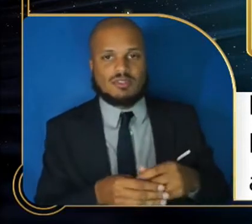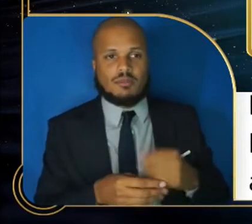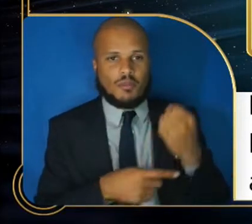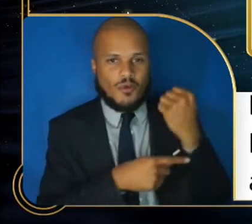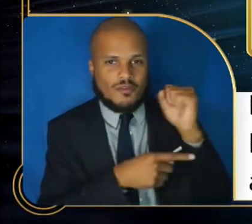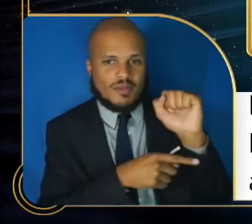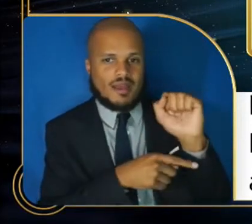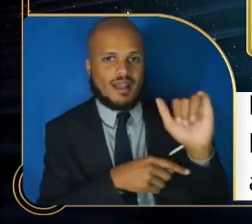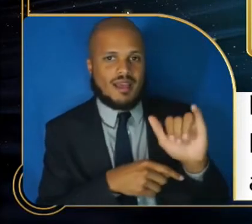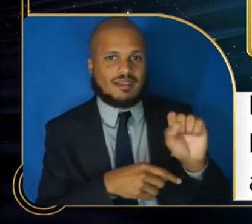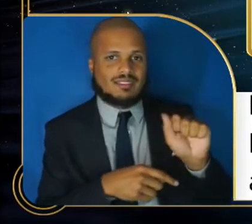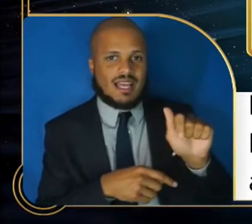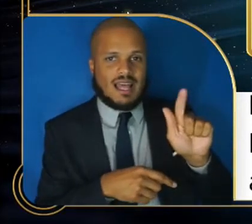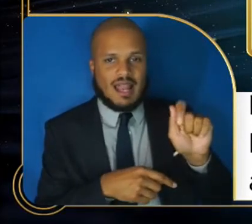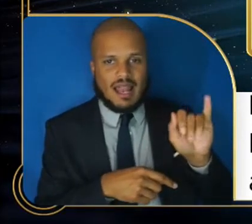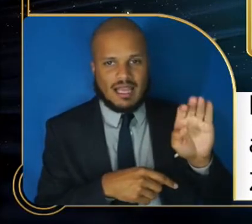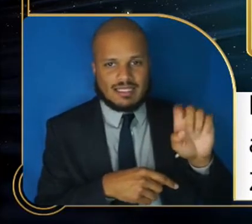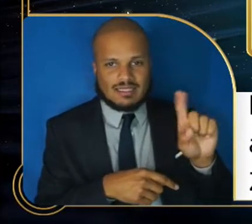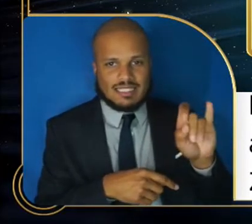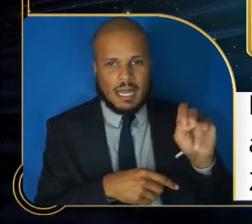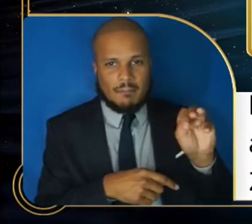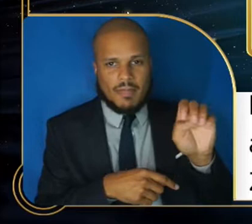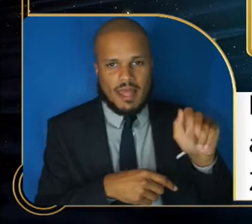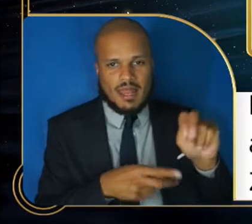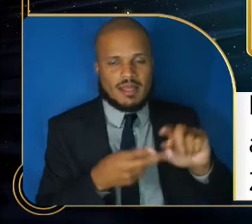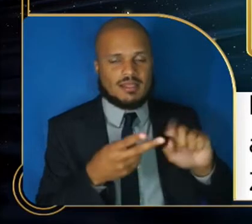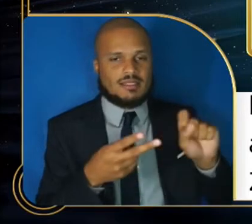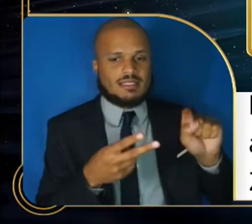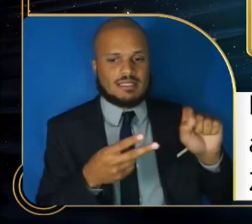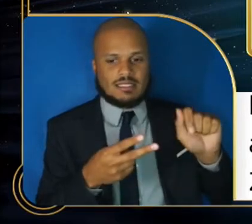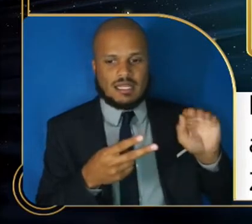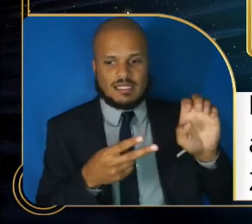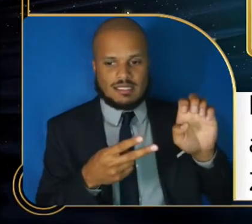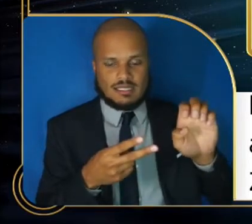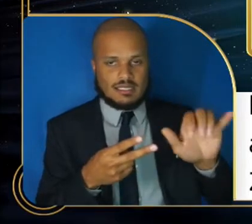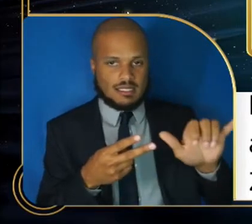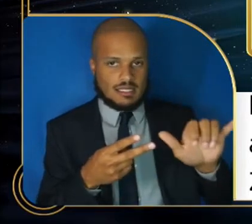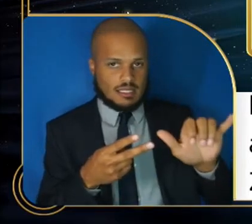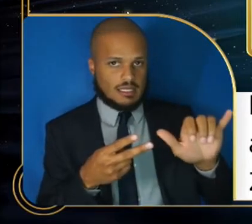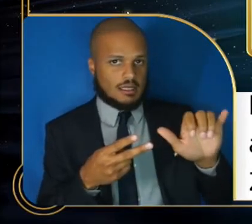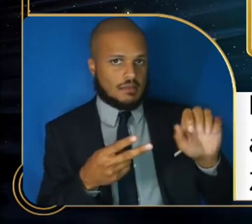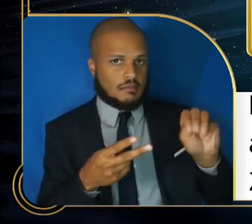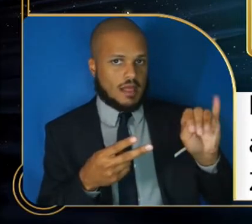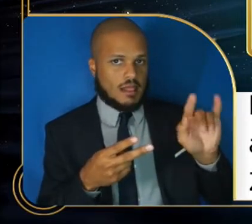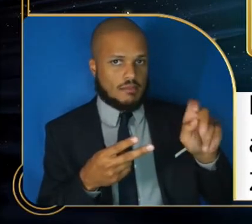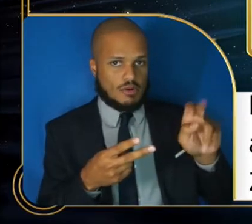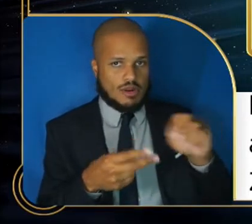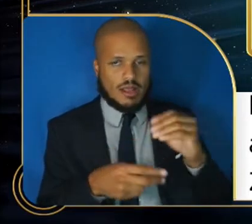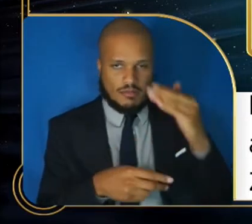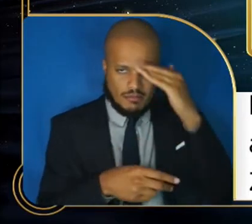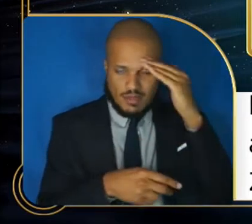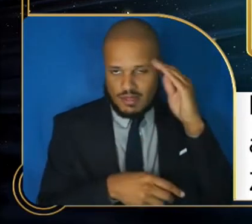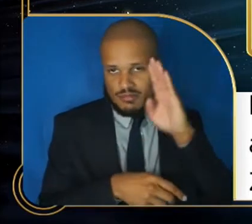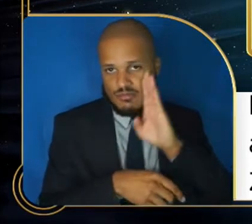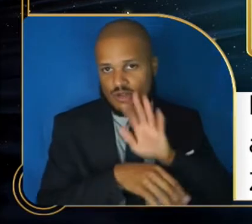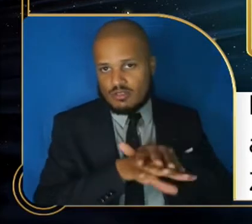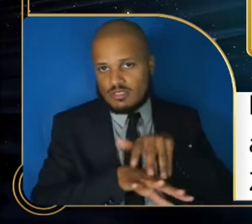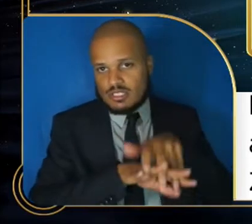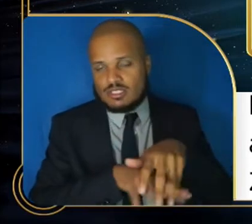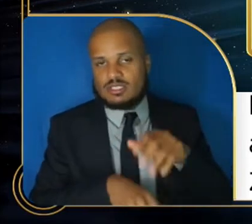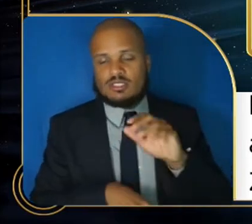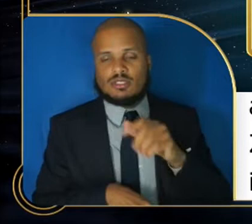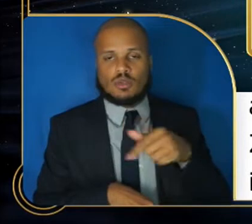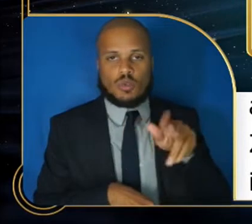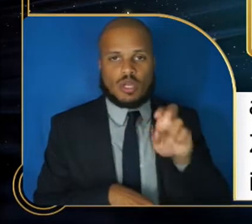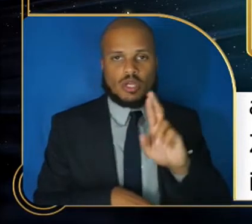such as Sally Zinman and Stacy Milburn, and the Black, Brown, Indigenous, queer, and trans disabled folks that